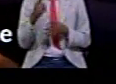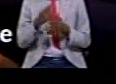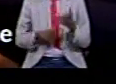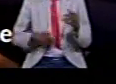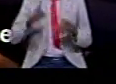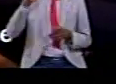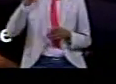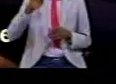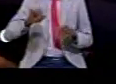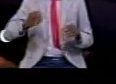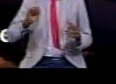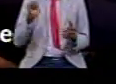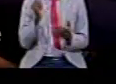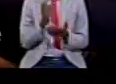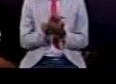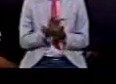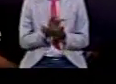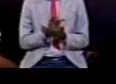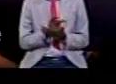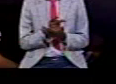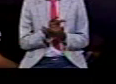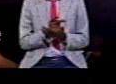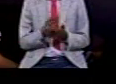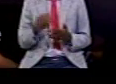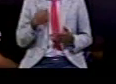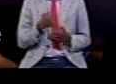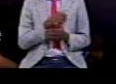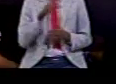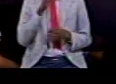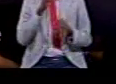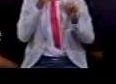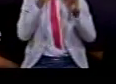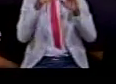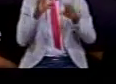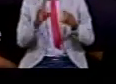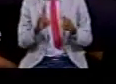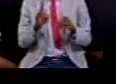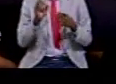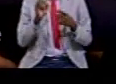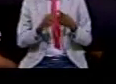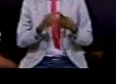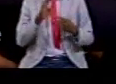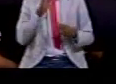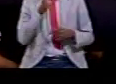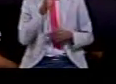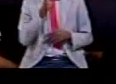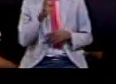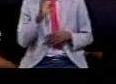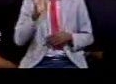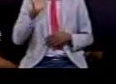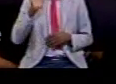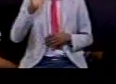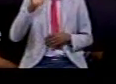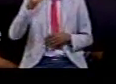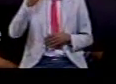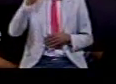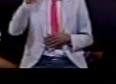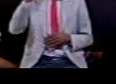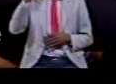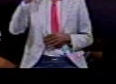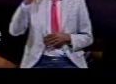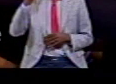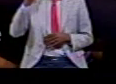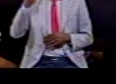you approve. We are blessed to be